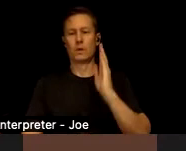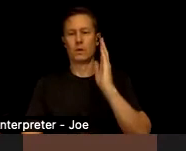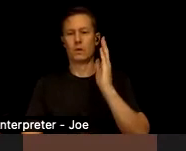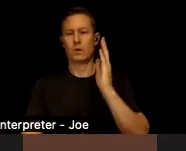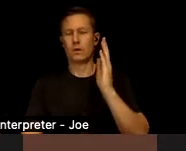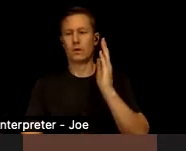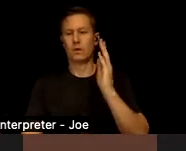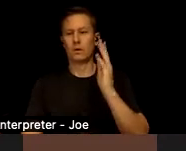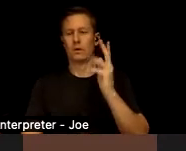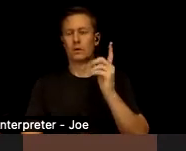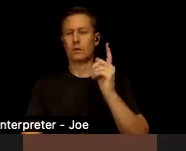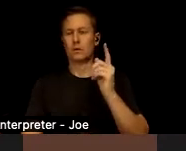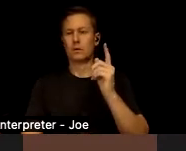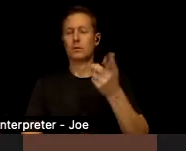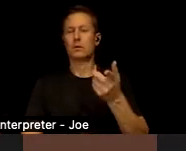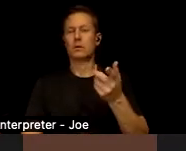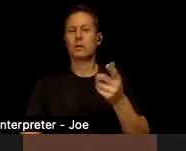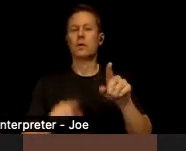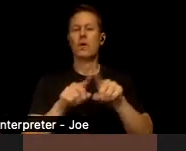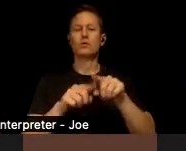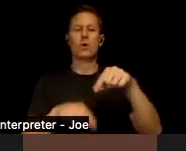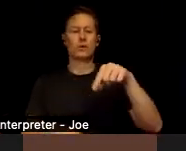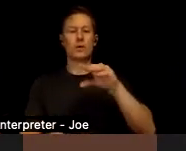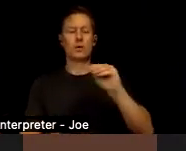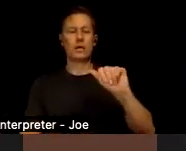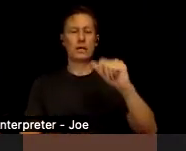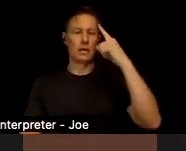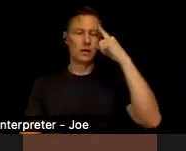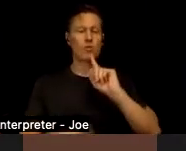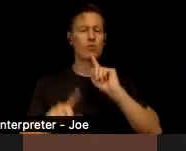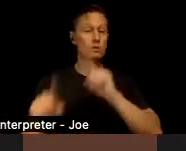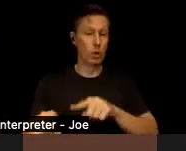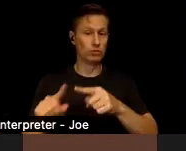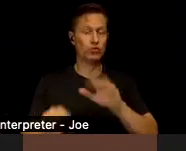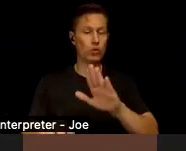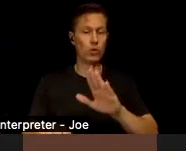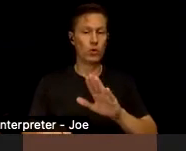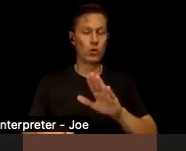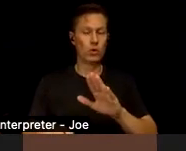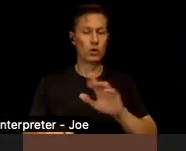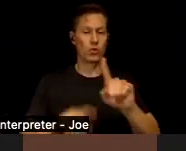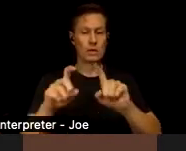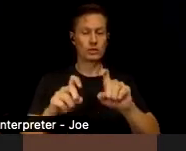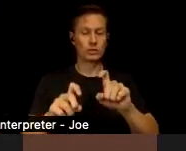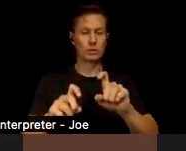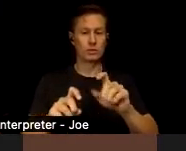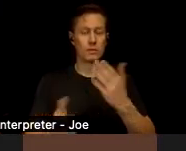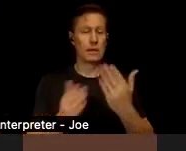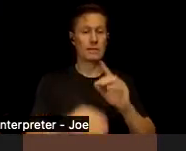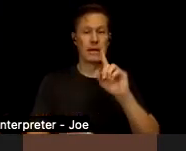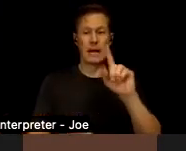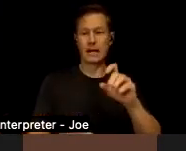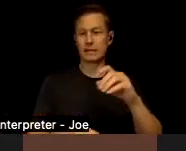but do look also in the Q&A section for answered questions that have been asked but responded to